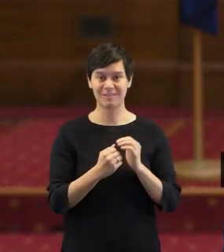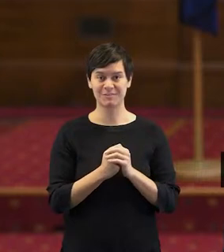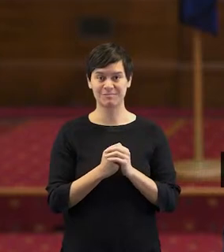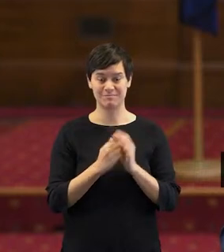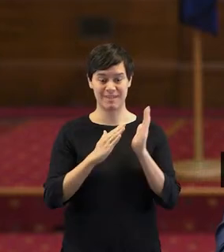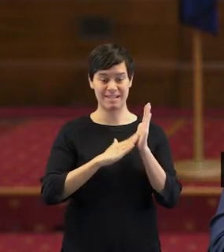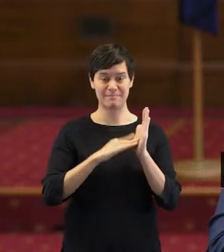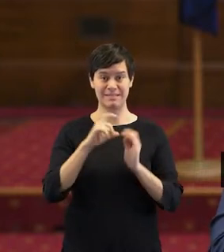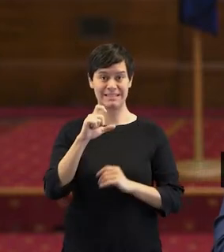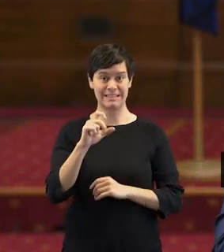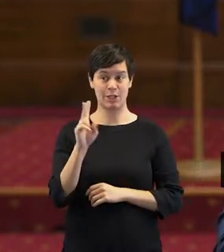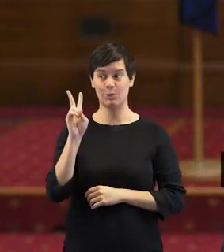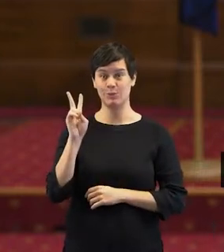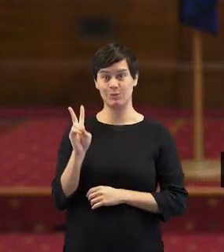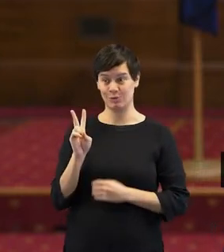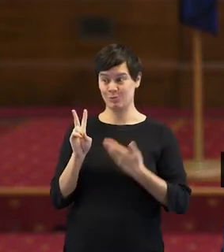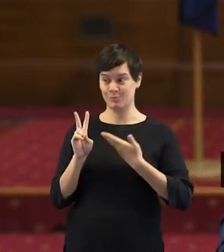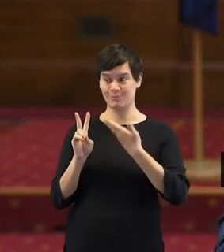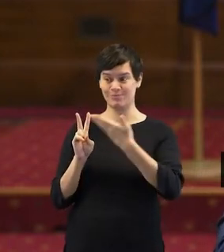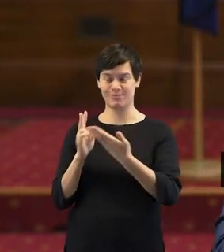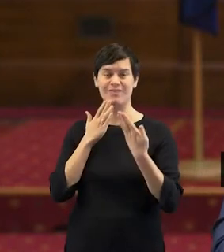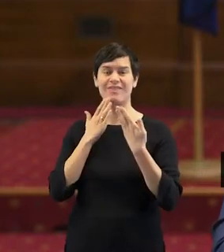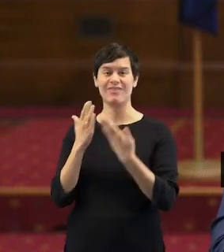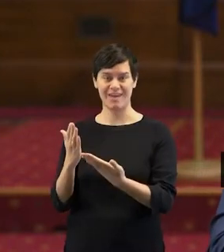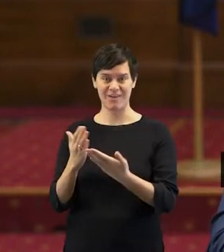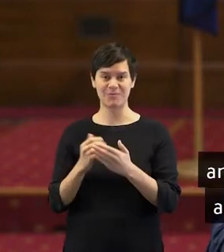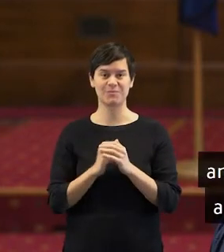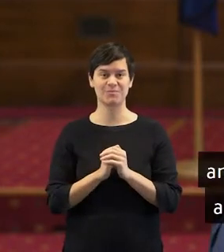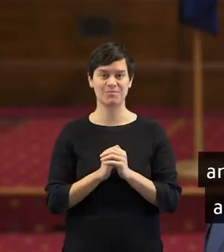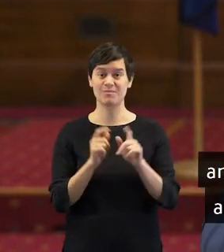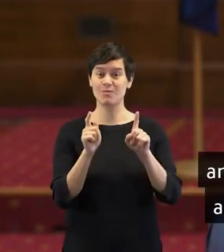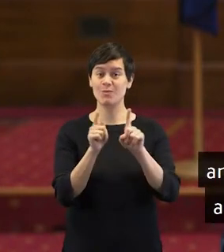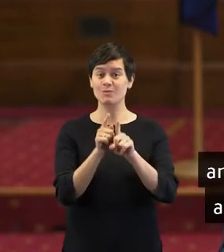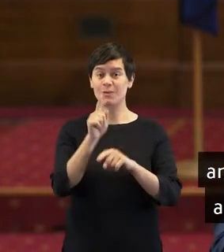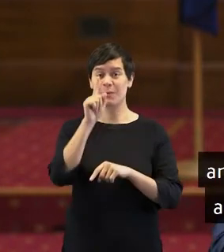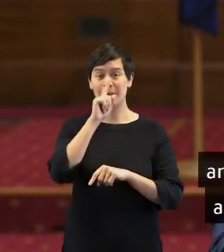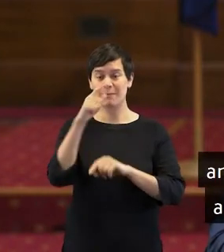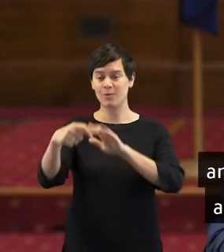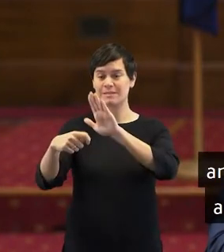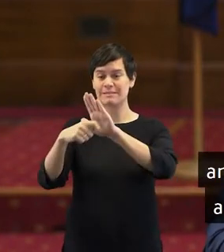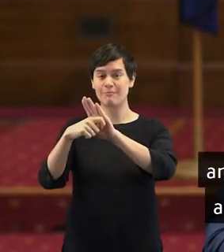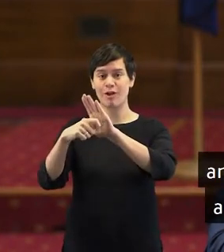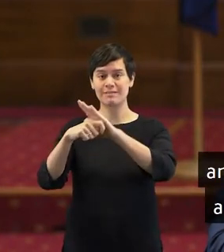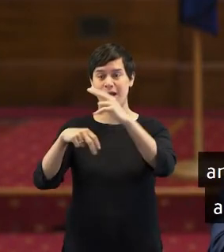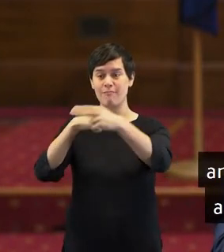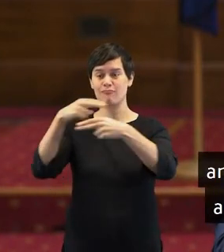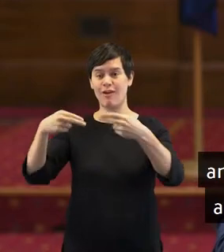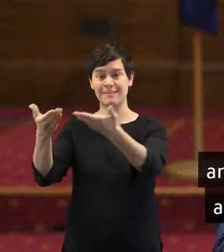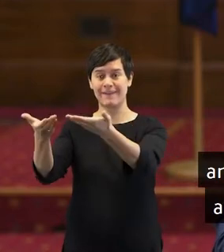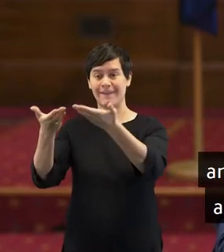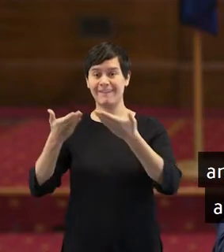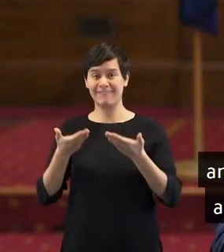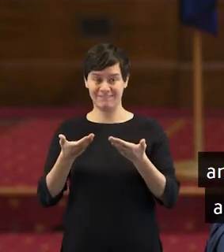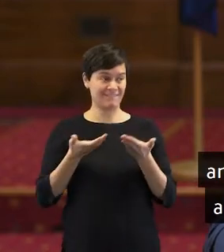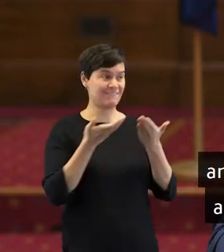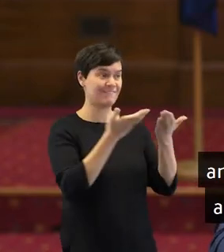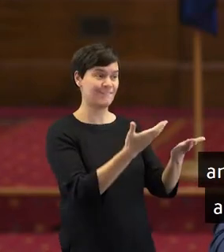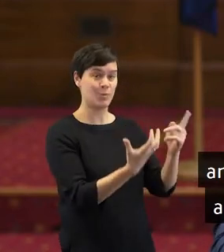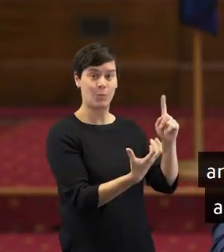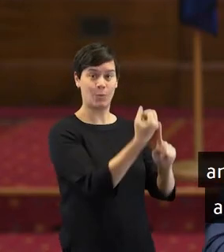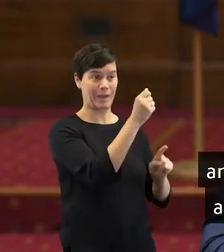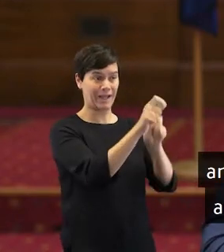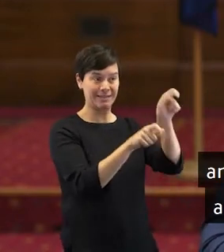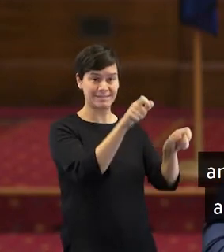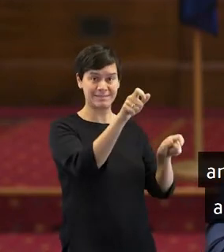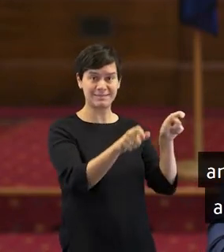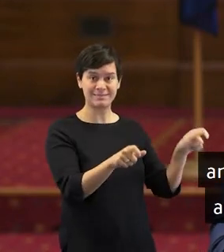kōrero I te rānei, arā ko Dan Rawa ko Māni, huri tuatu ki ngā kaituku taonga, nā rātou te reo, hei